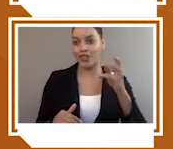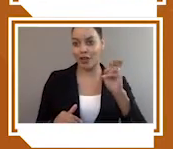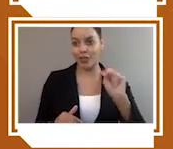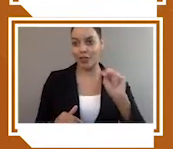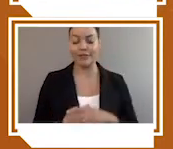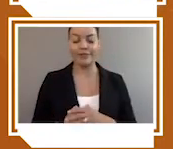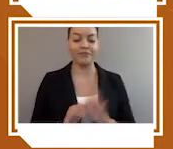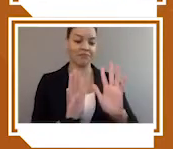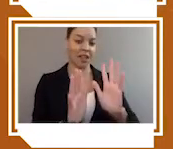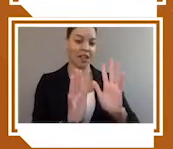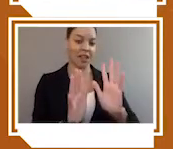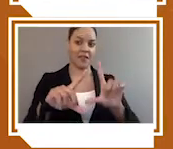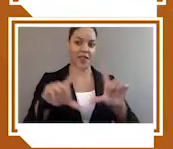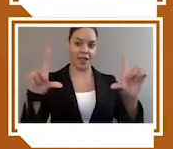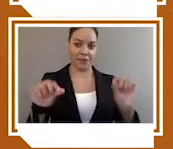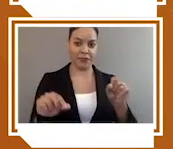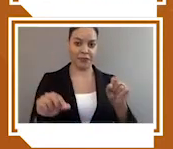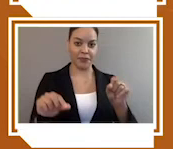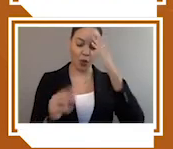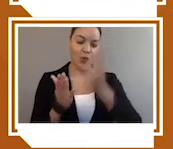at. Y'all know the truth out there.